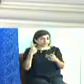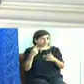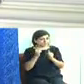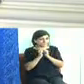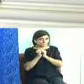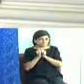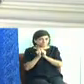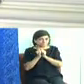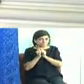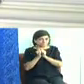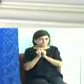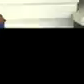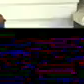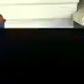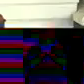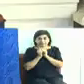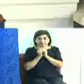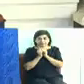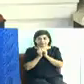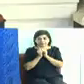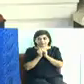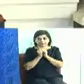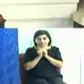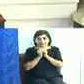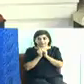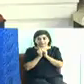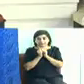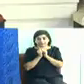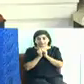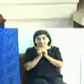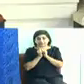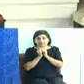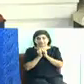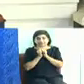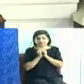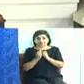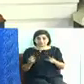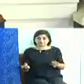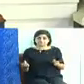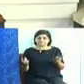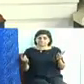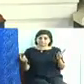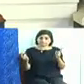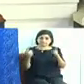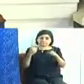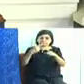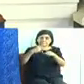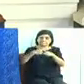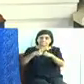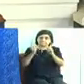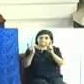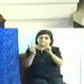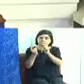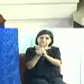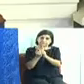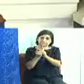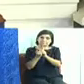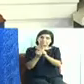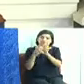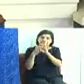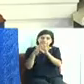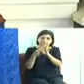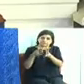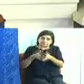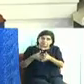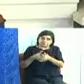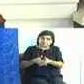together, caused us our paths to cross, and enabled our relationship to take